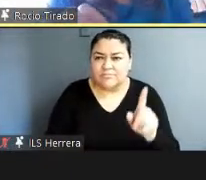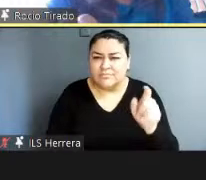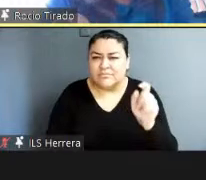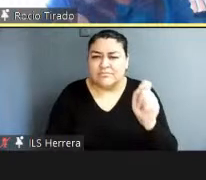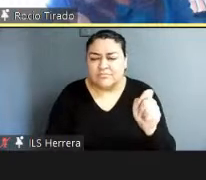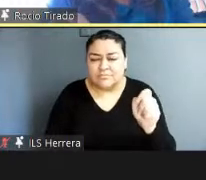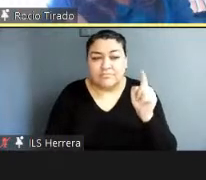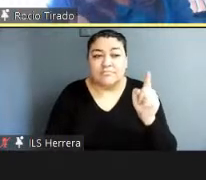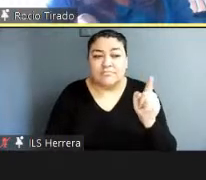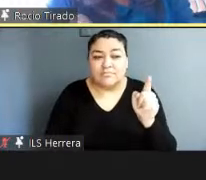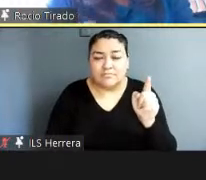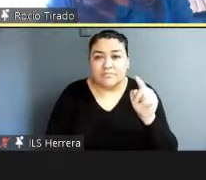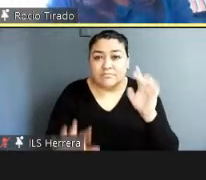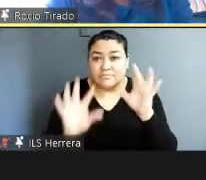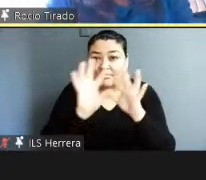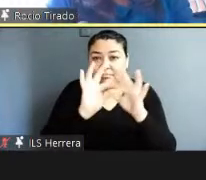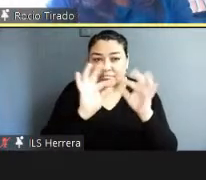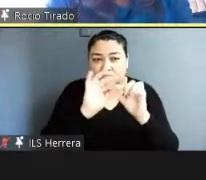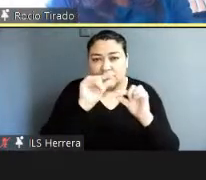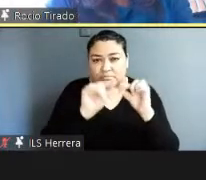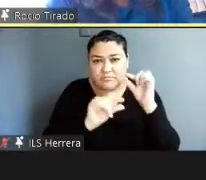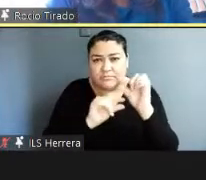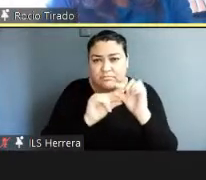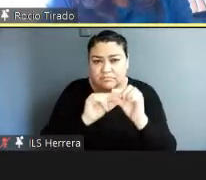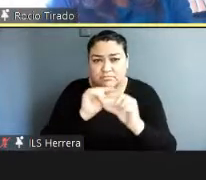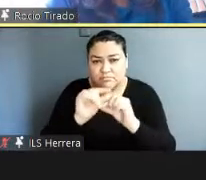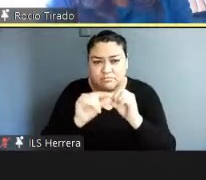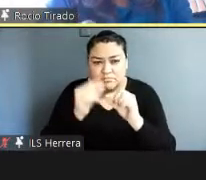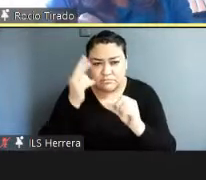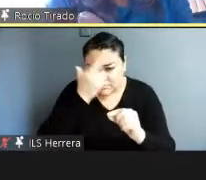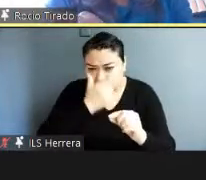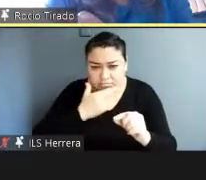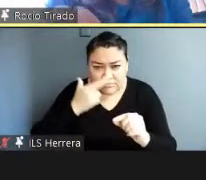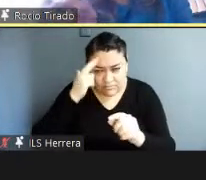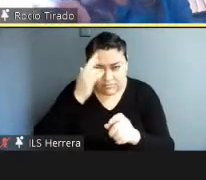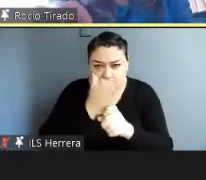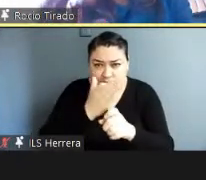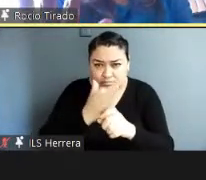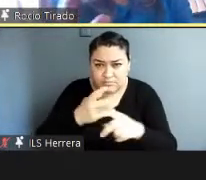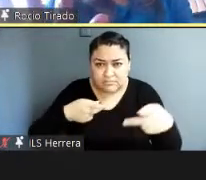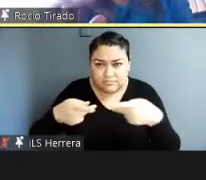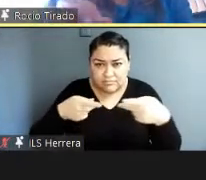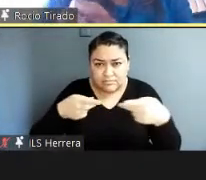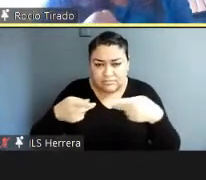levels of the intermediate profiles. This is something that is underway.